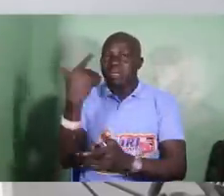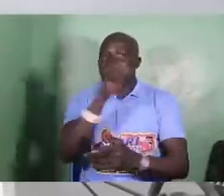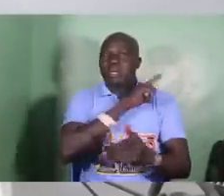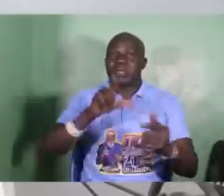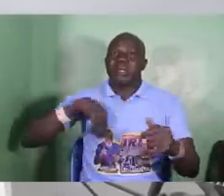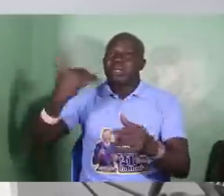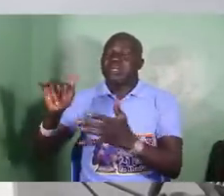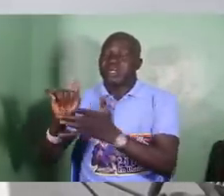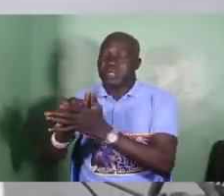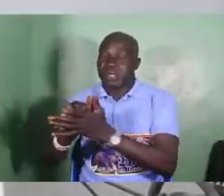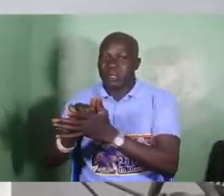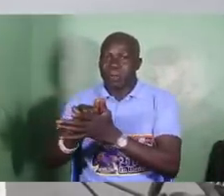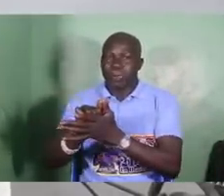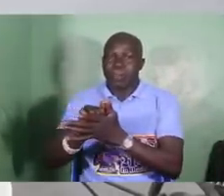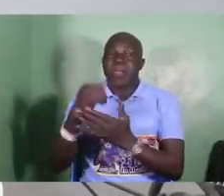Lord says,